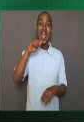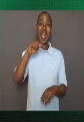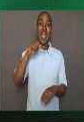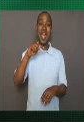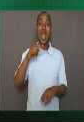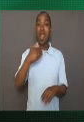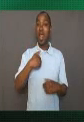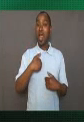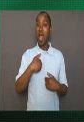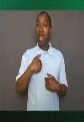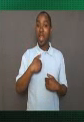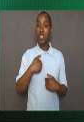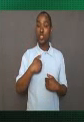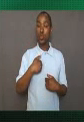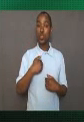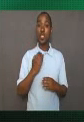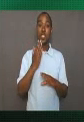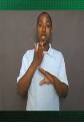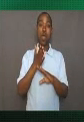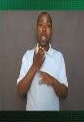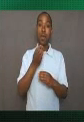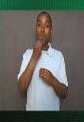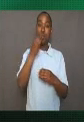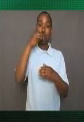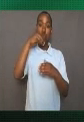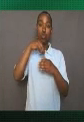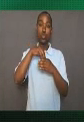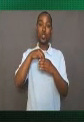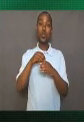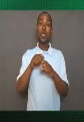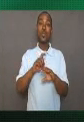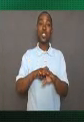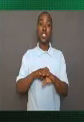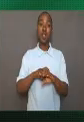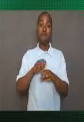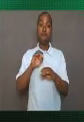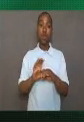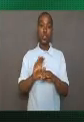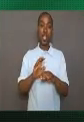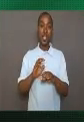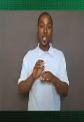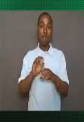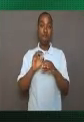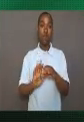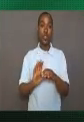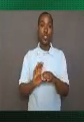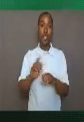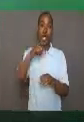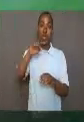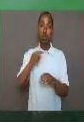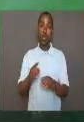moves down the esophagus would press against the trachea and cause